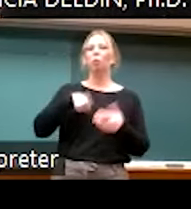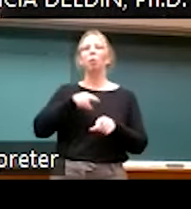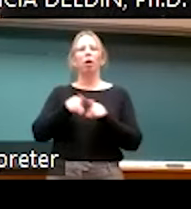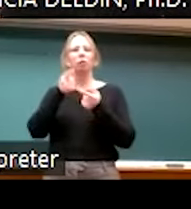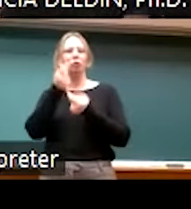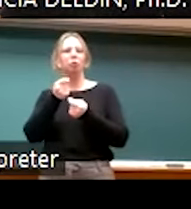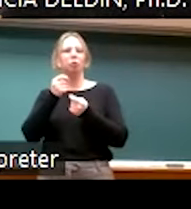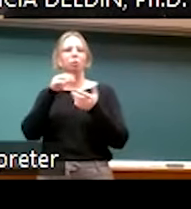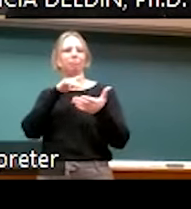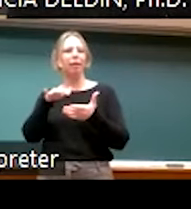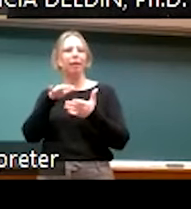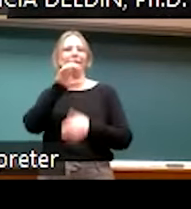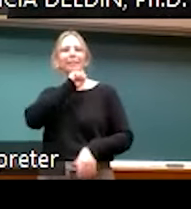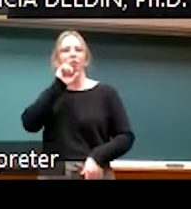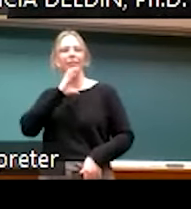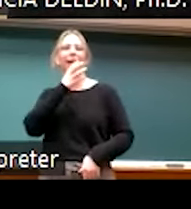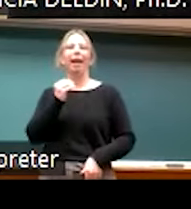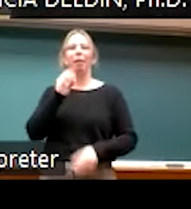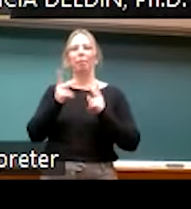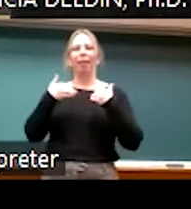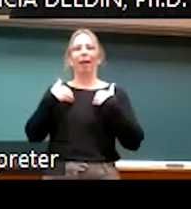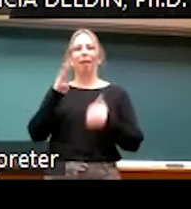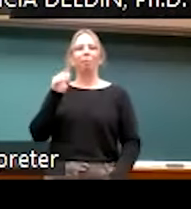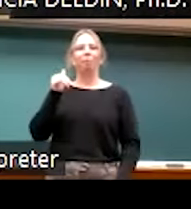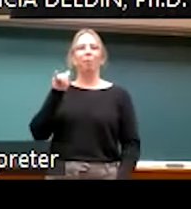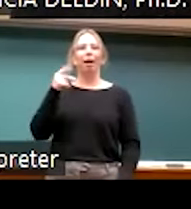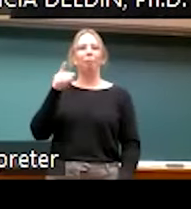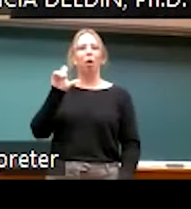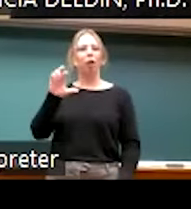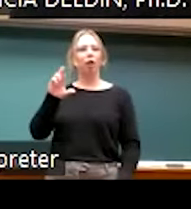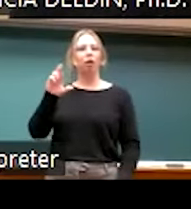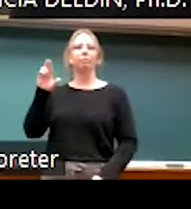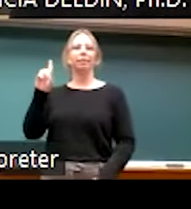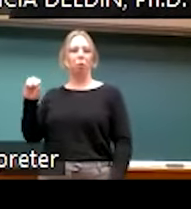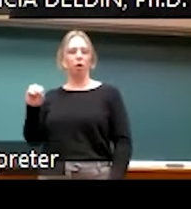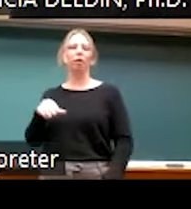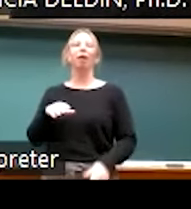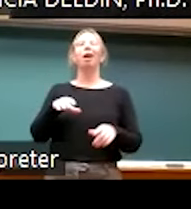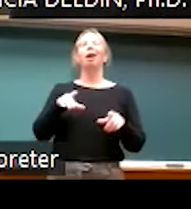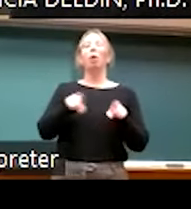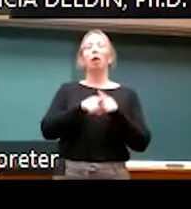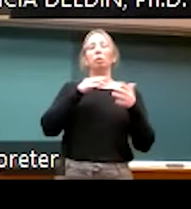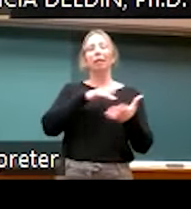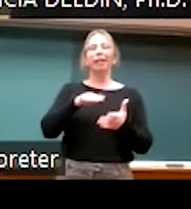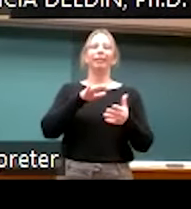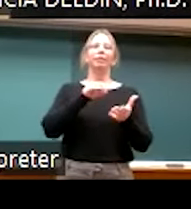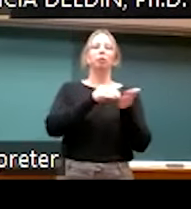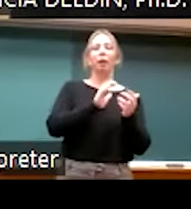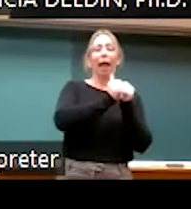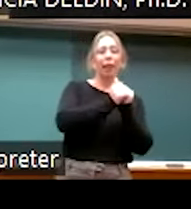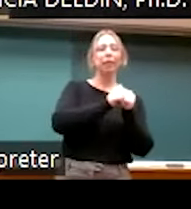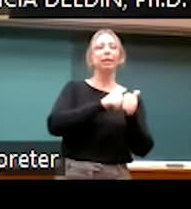also discuss today bipolar disorder. We have other programs that I won't be talking about today, student athletes, children, teens, and